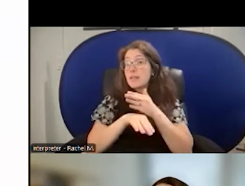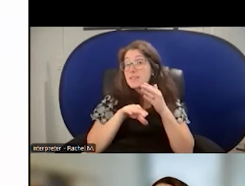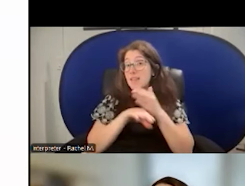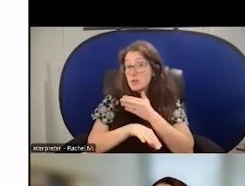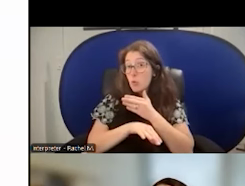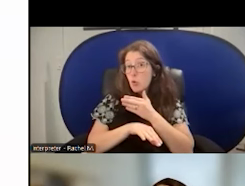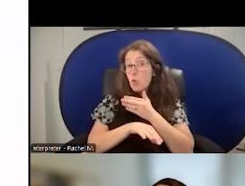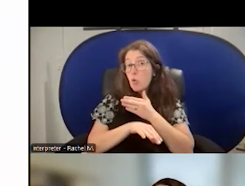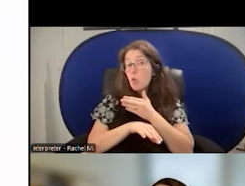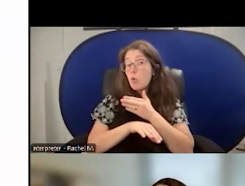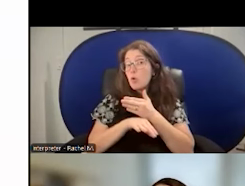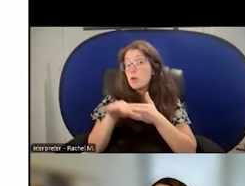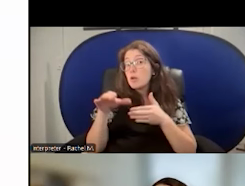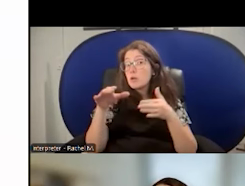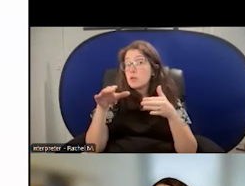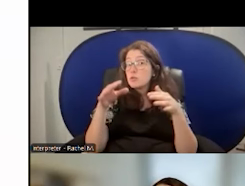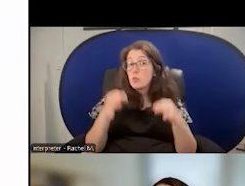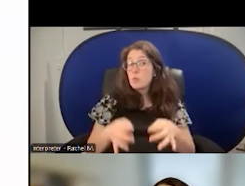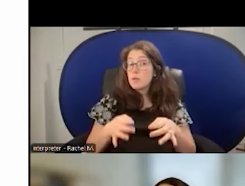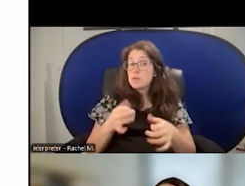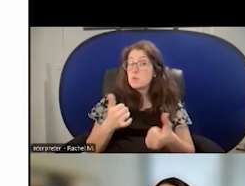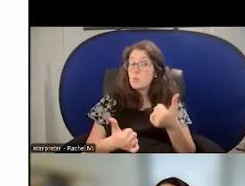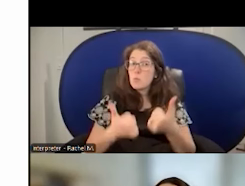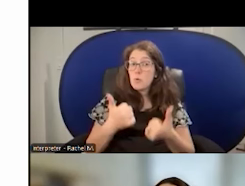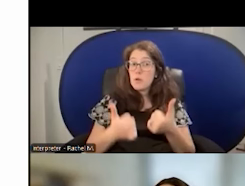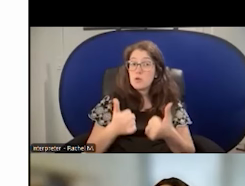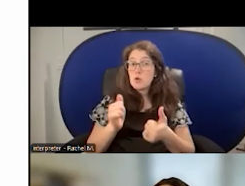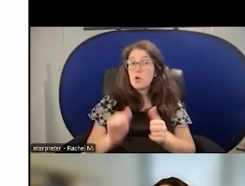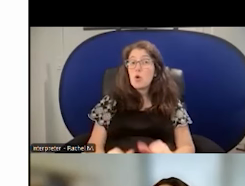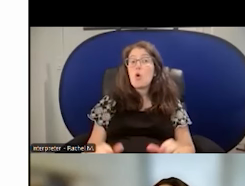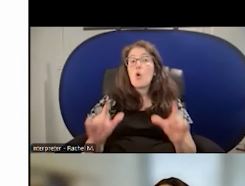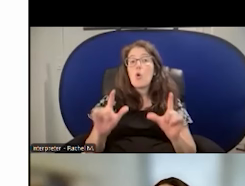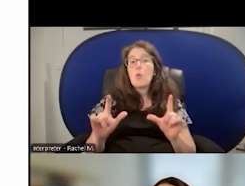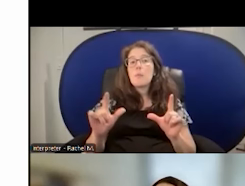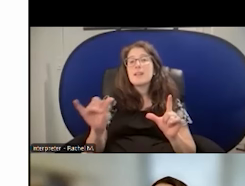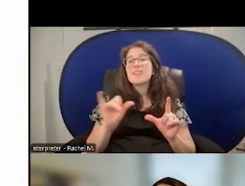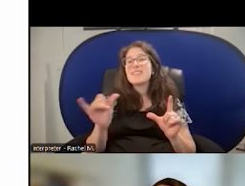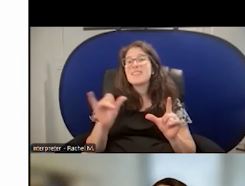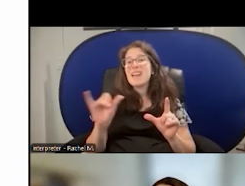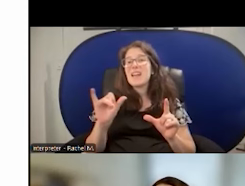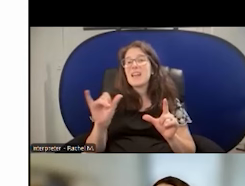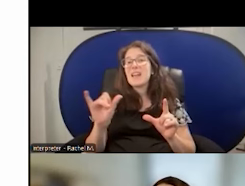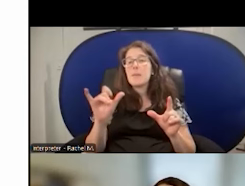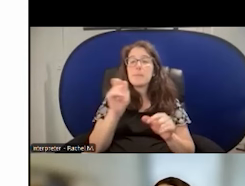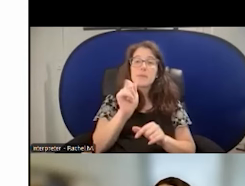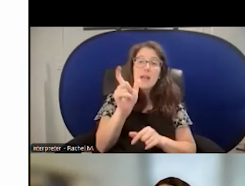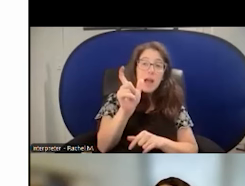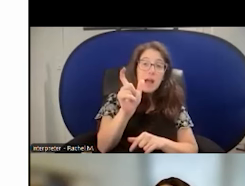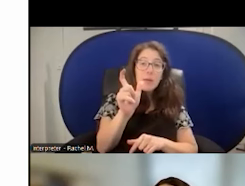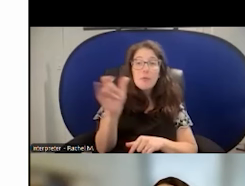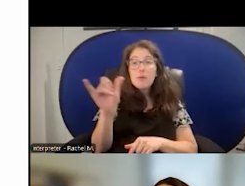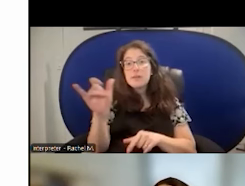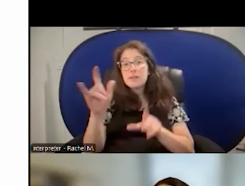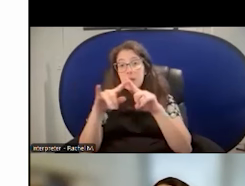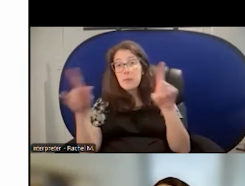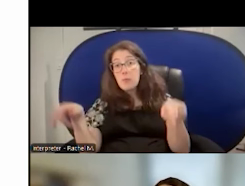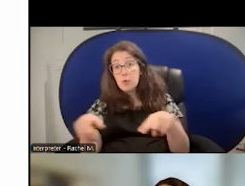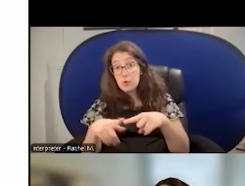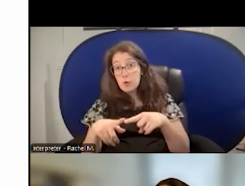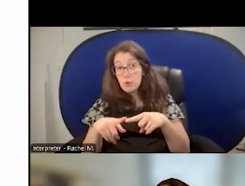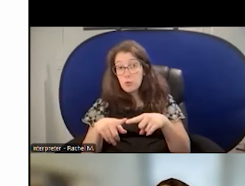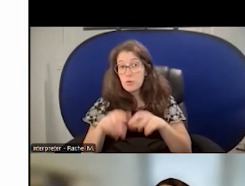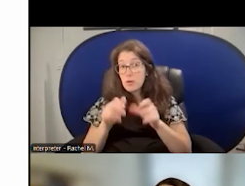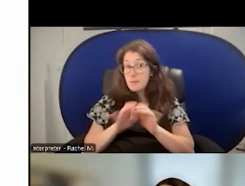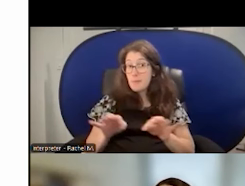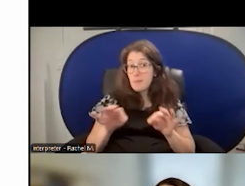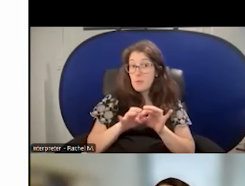choice is actually going to be open in the same tab or window. But what you absolutely do not want to do is to send